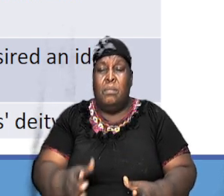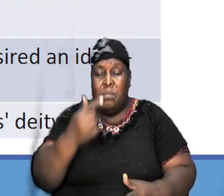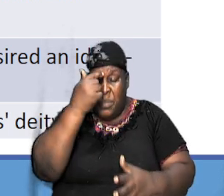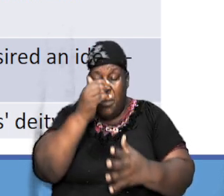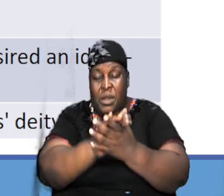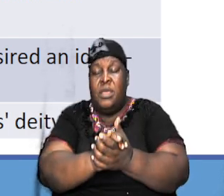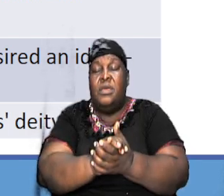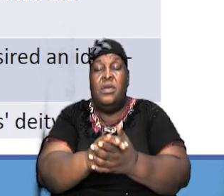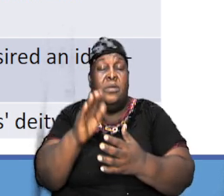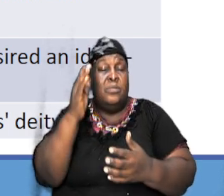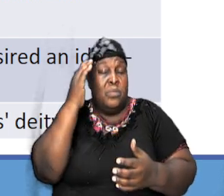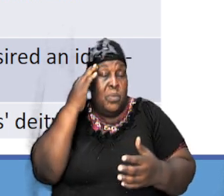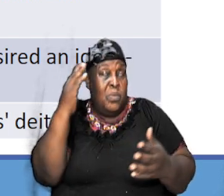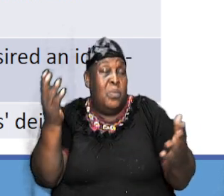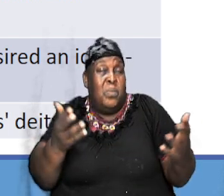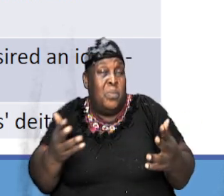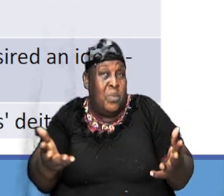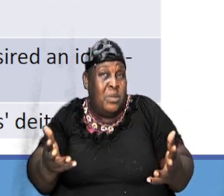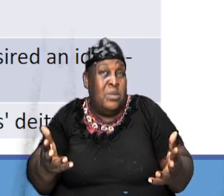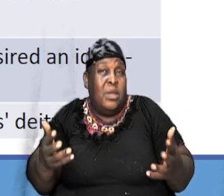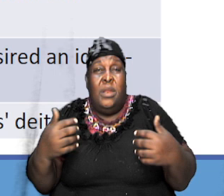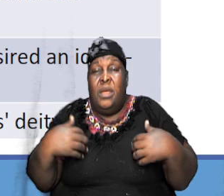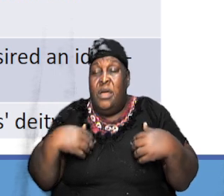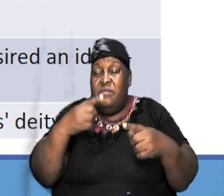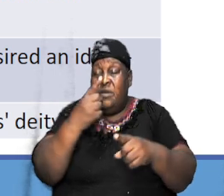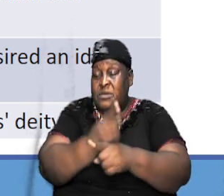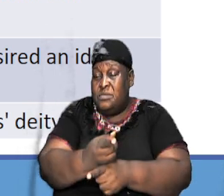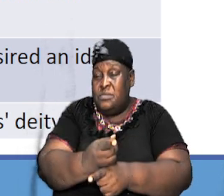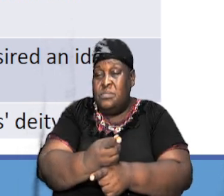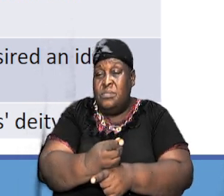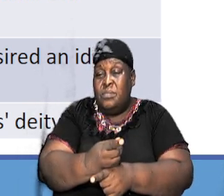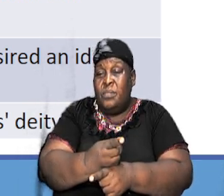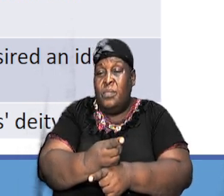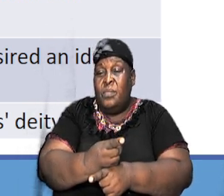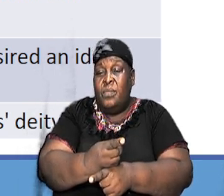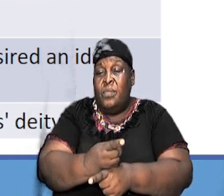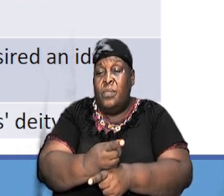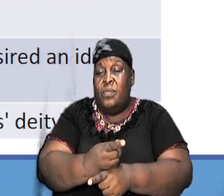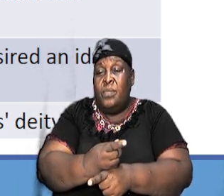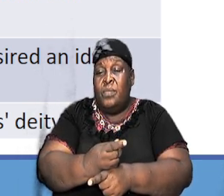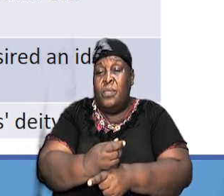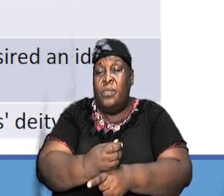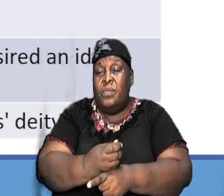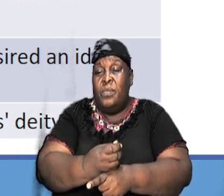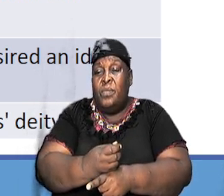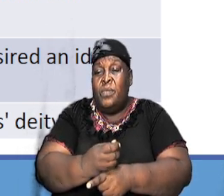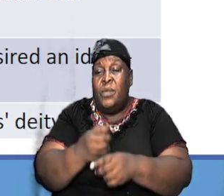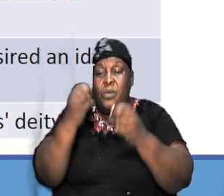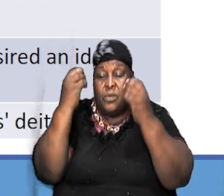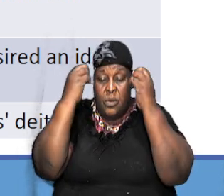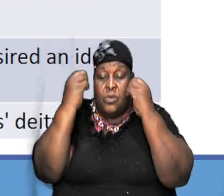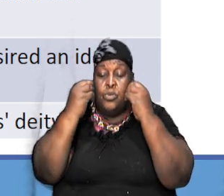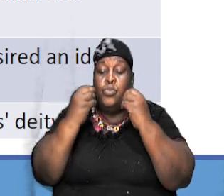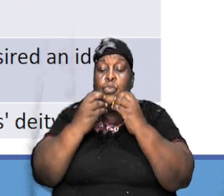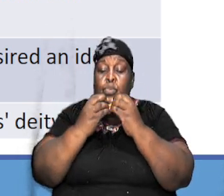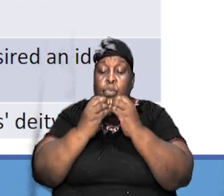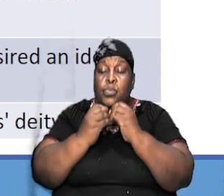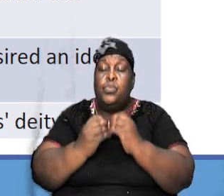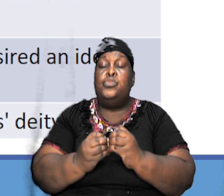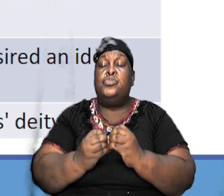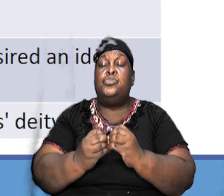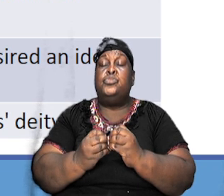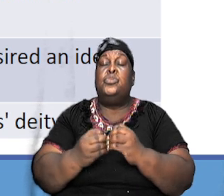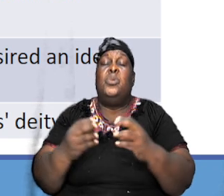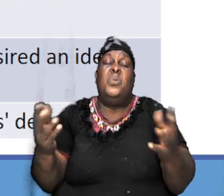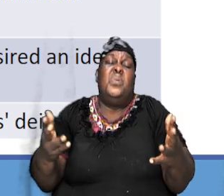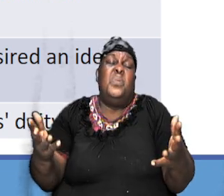they know what and they have the answer. And the Jews also believe, you know, they knew